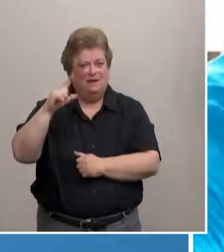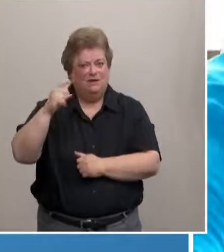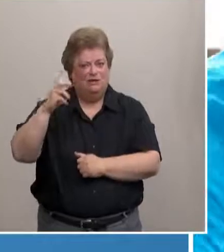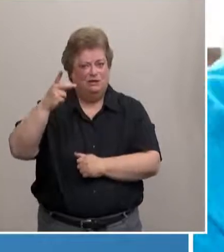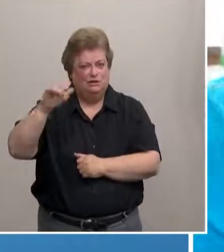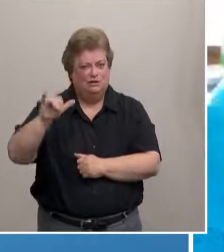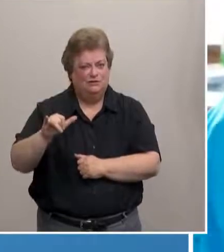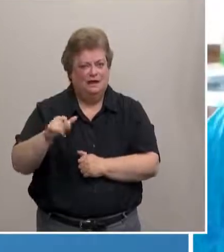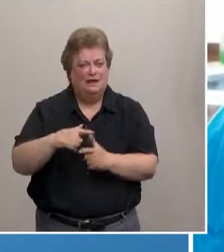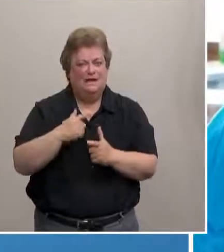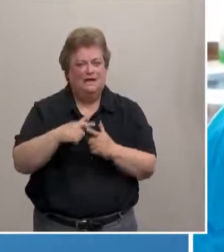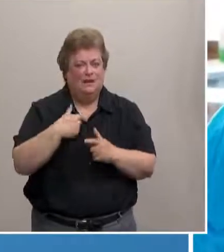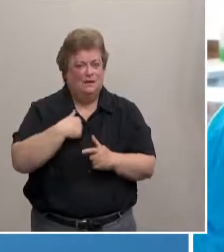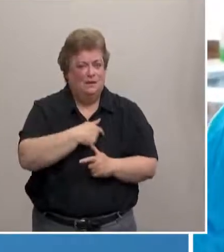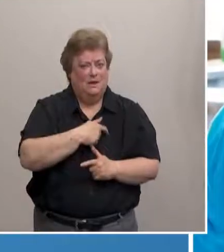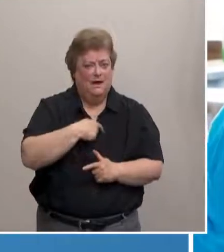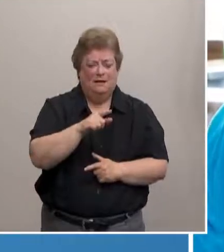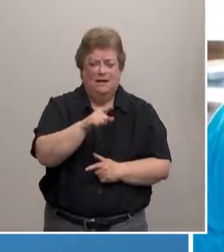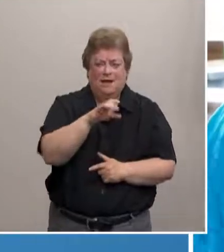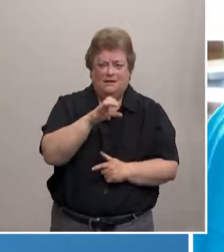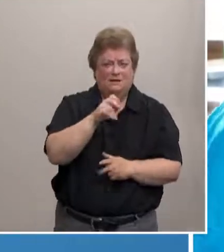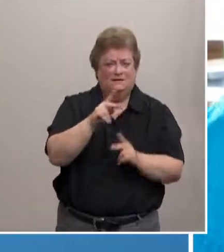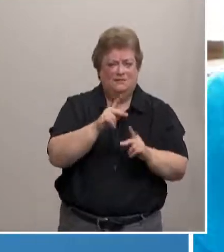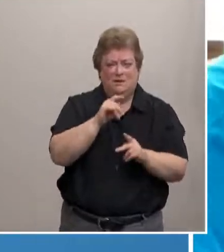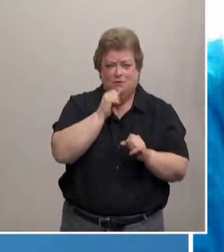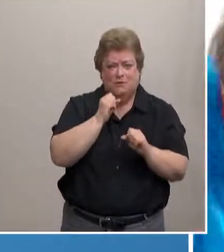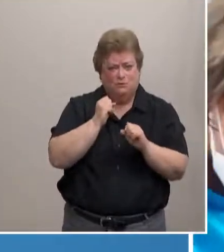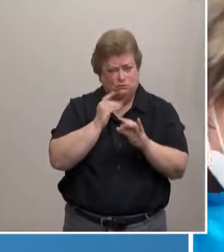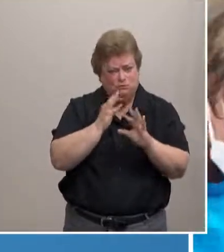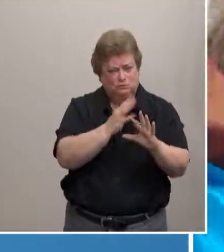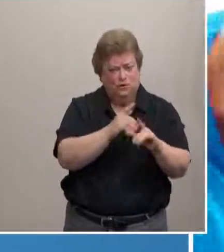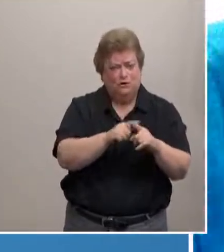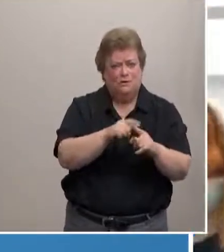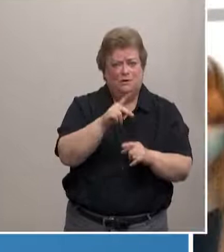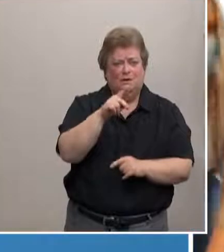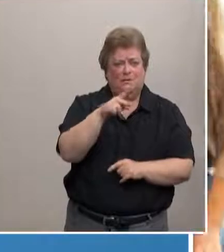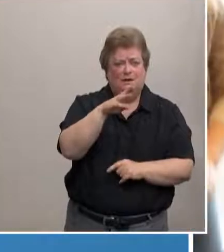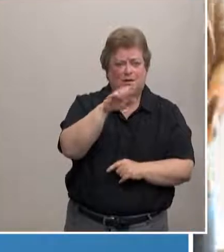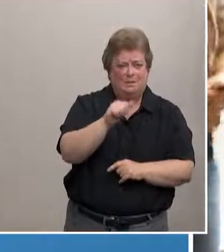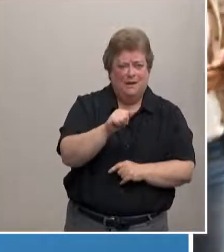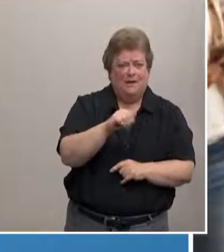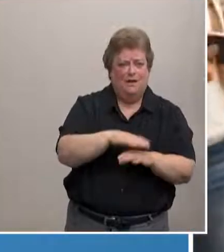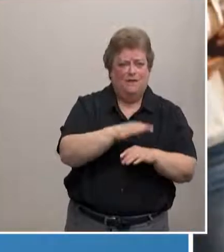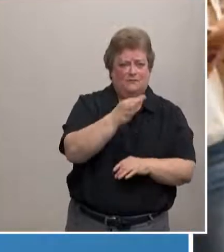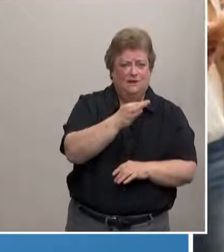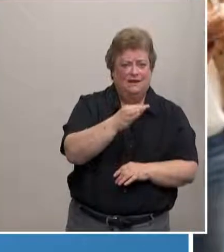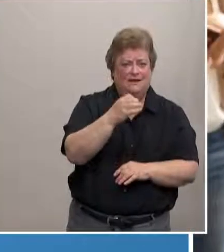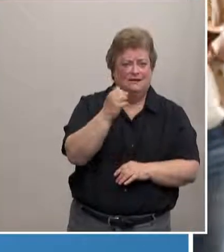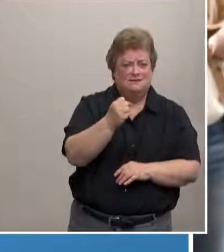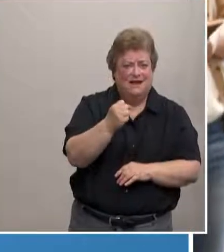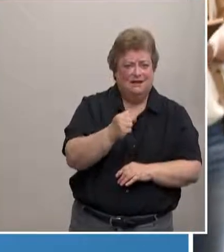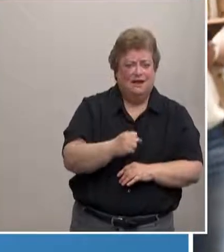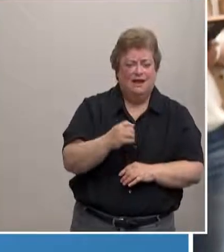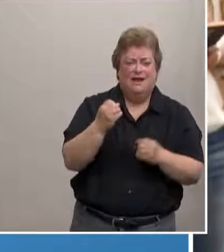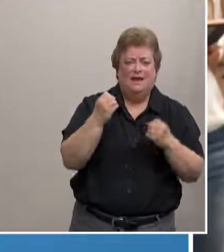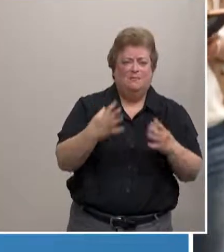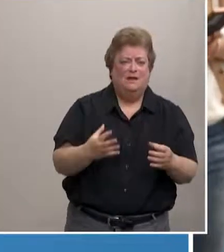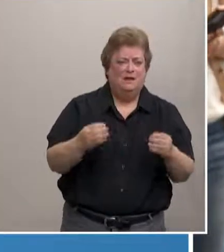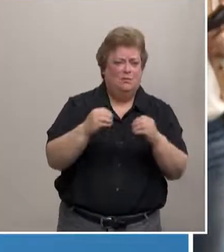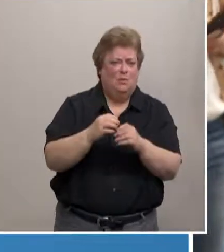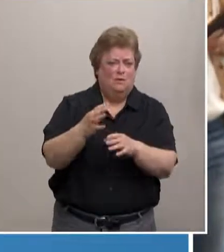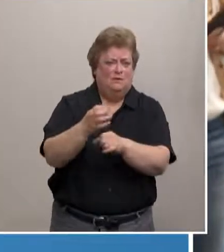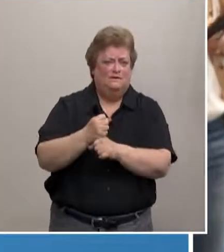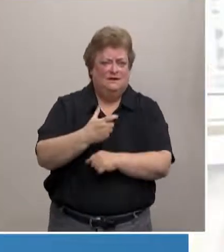had hundreds of young people come to the clinics at Pinnacle Bank Arena on Friday and Saturday, and many more received